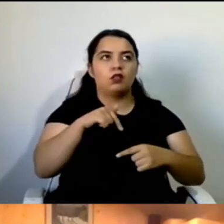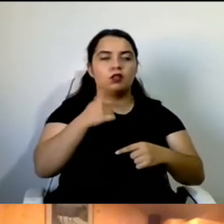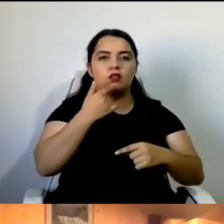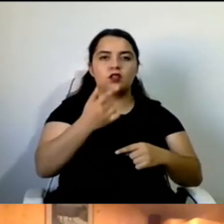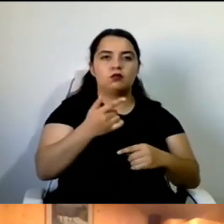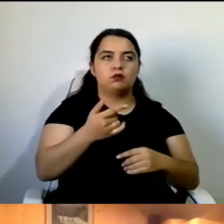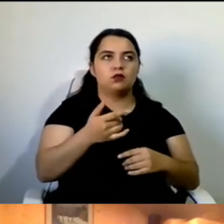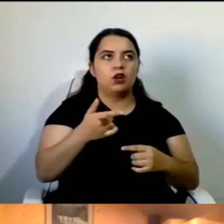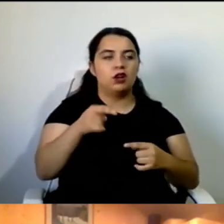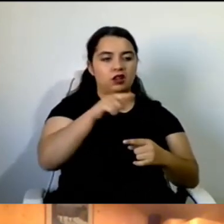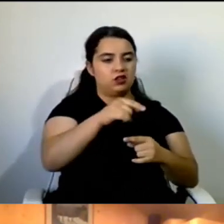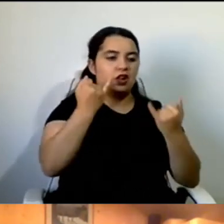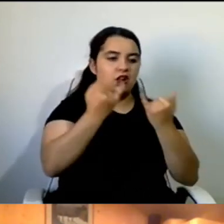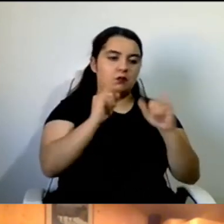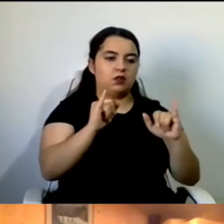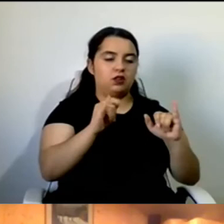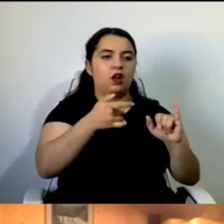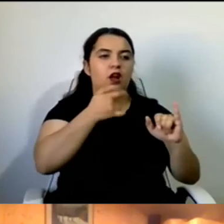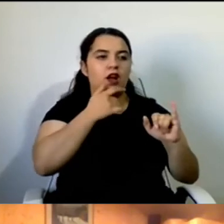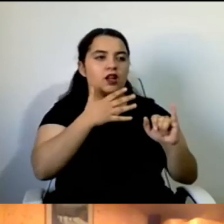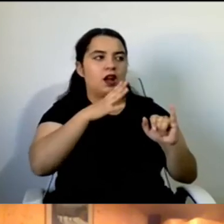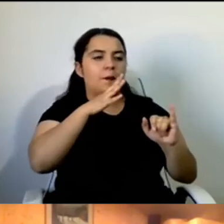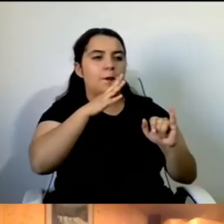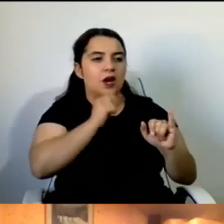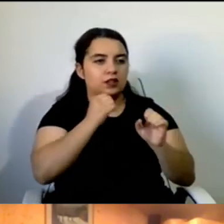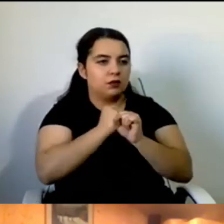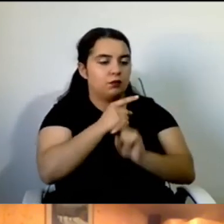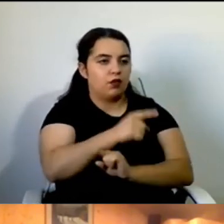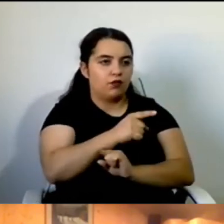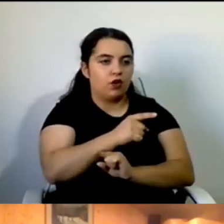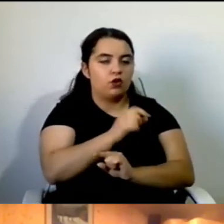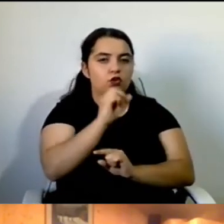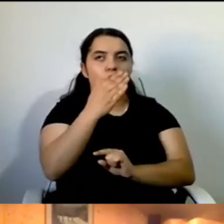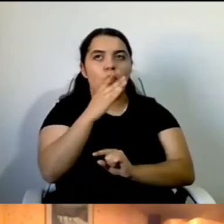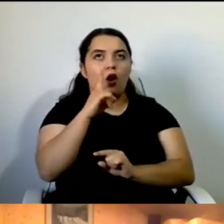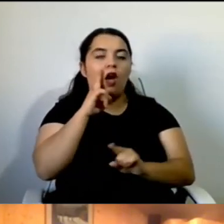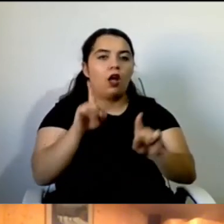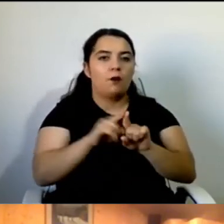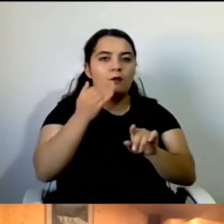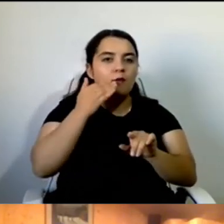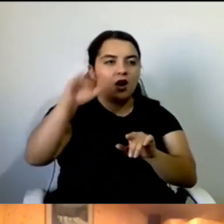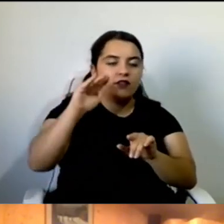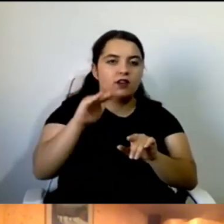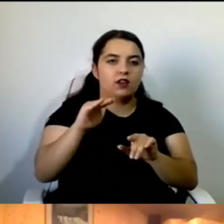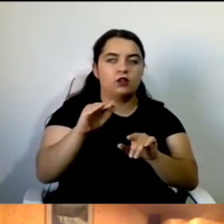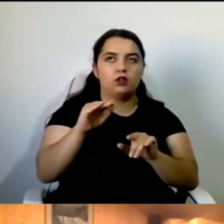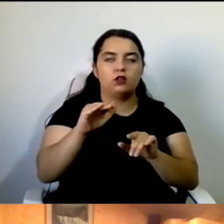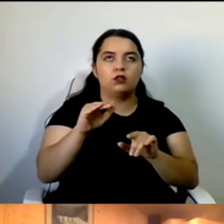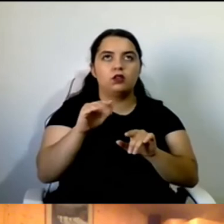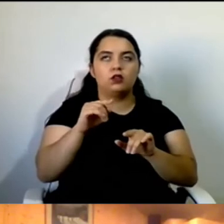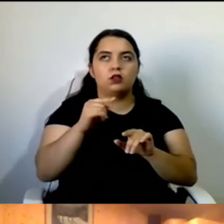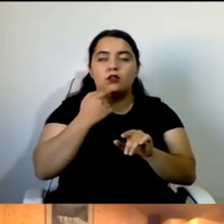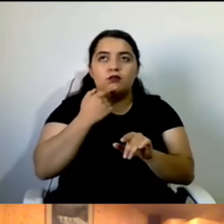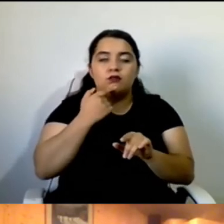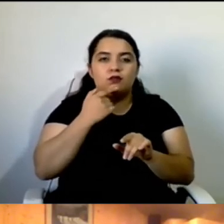lot of decisions, or your older sister. And working with my kids, I wanted to try once or twice. That didn't work at all.